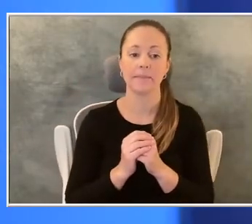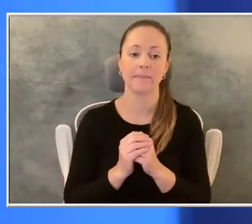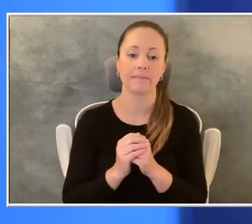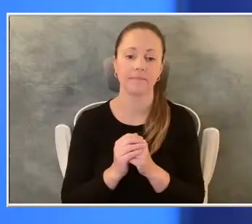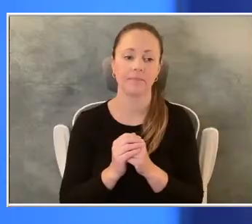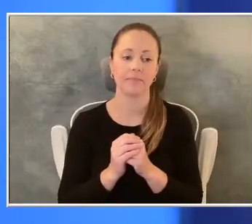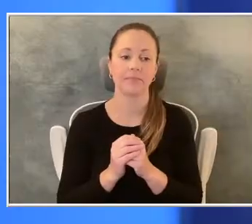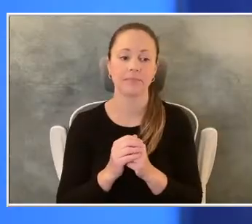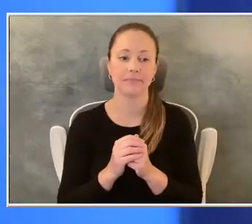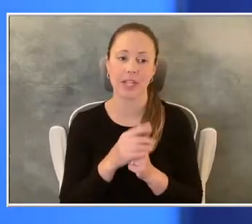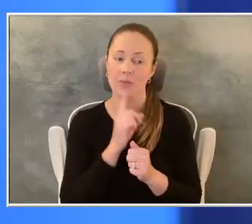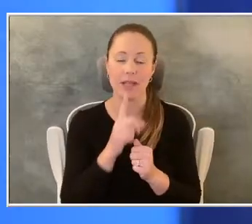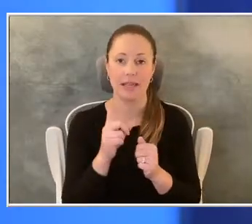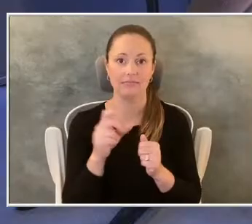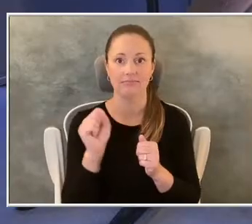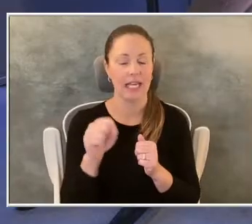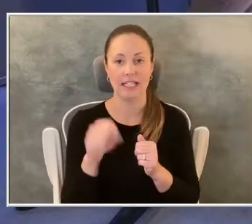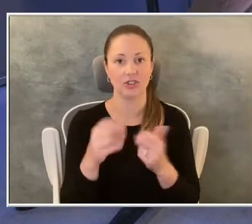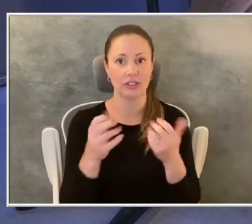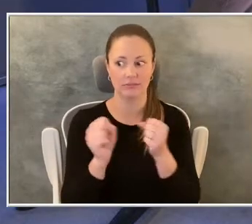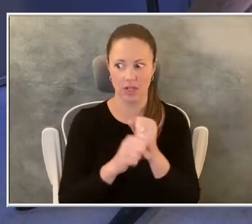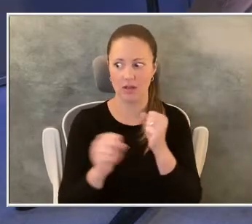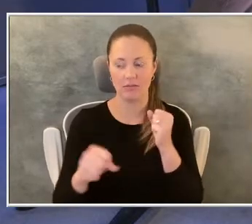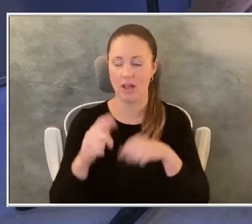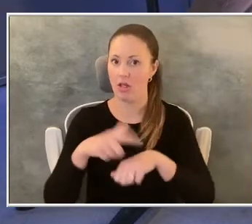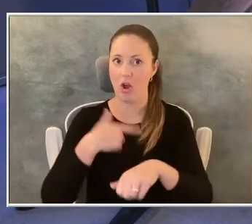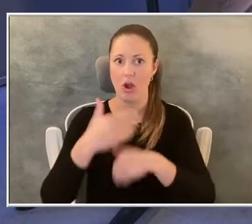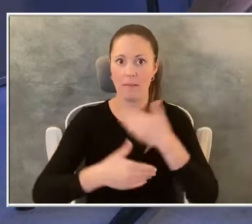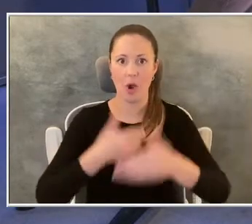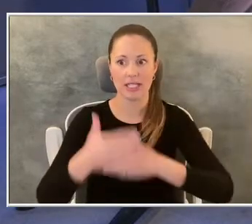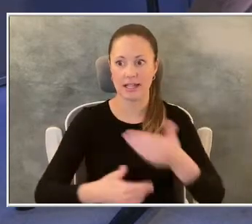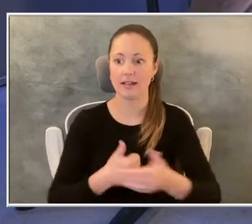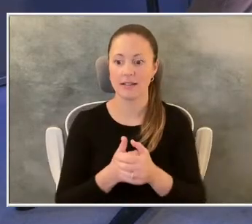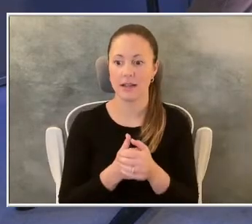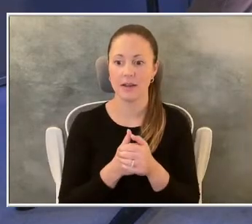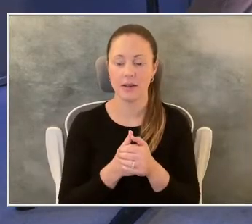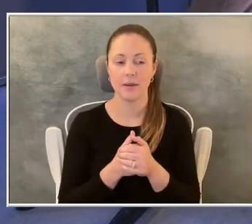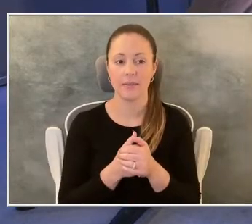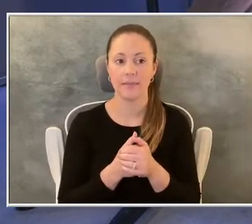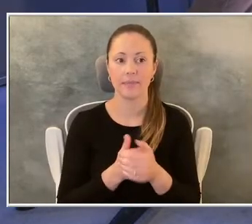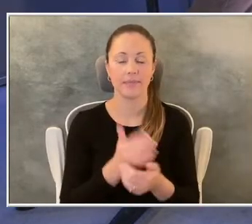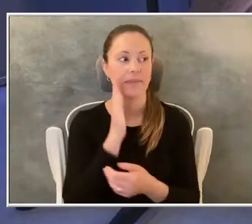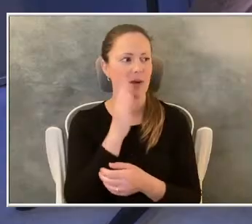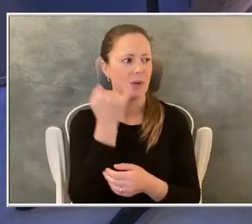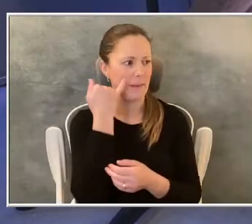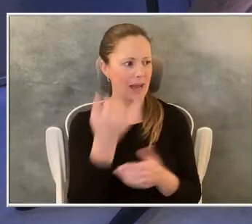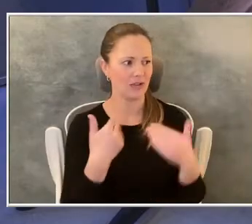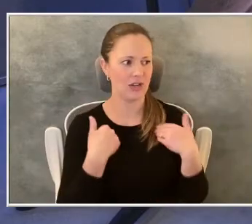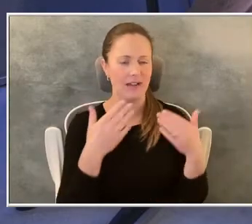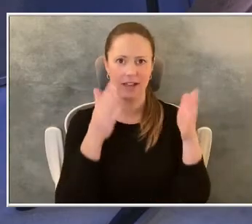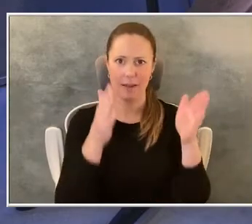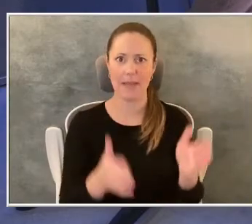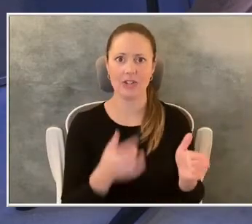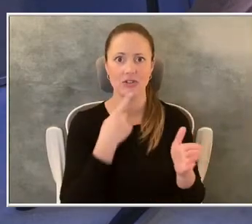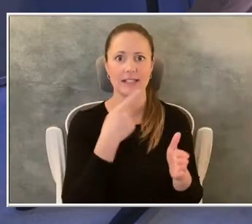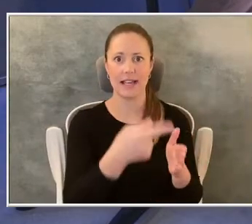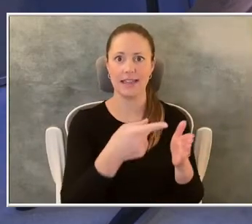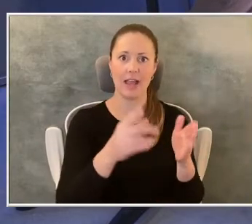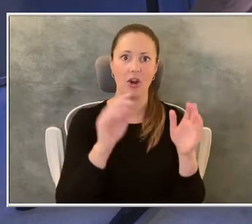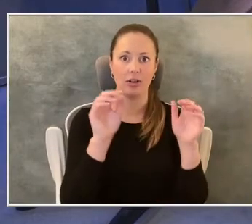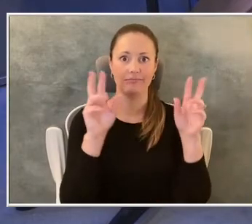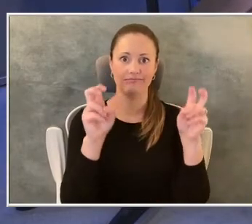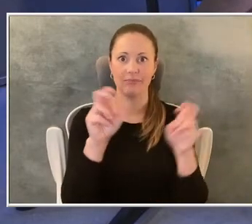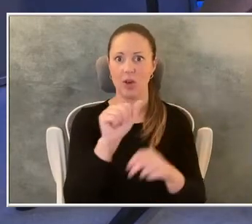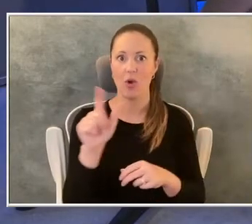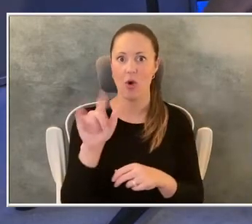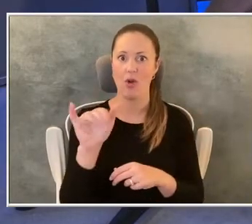just a long process. Well, and I can probably just speak for the team, but I would imagine having a patient who says they are all in at least makes